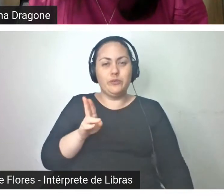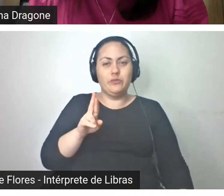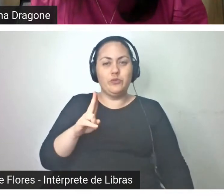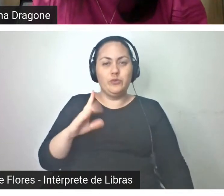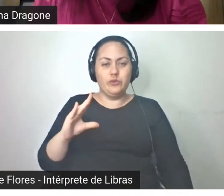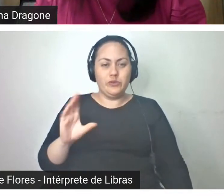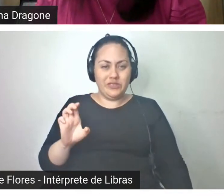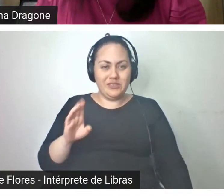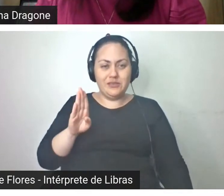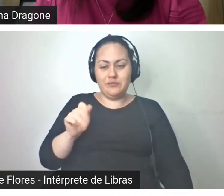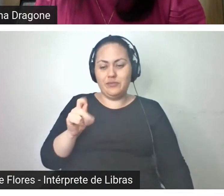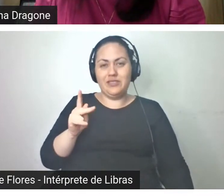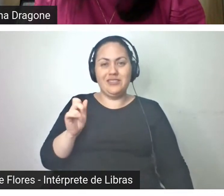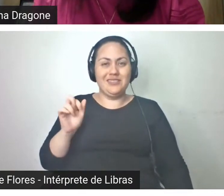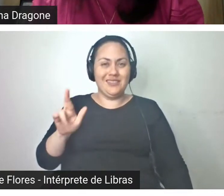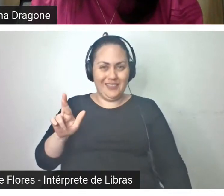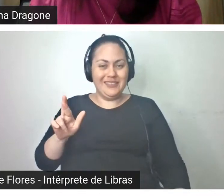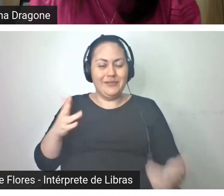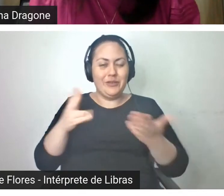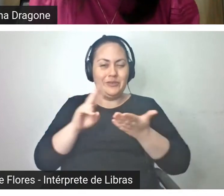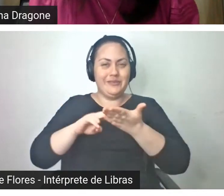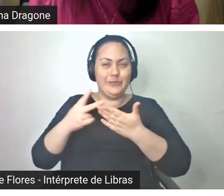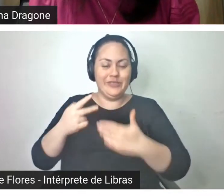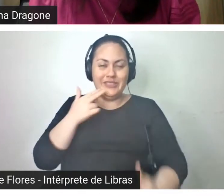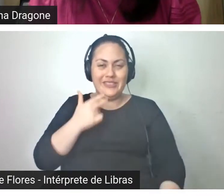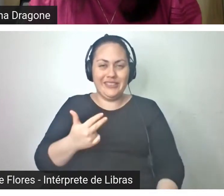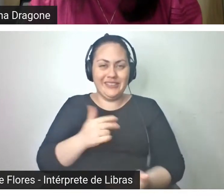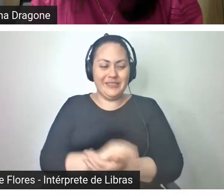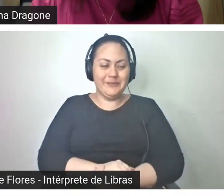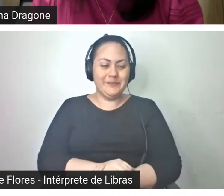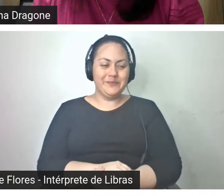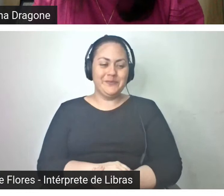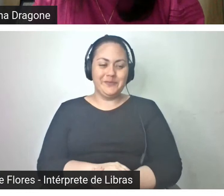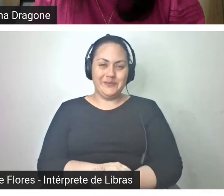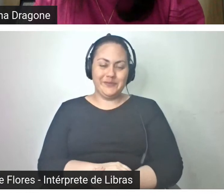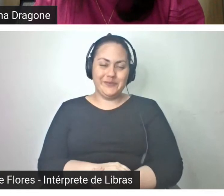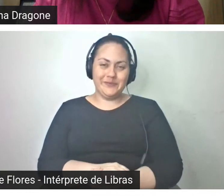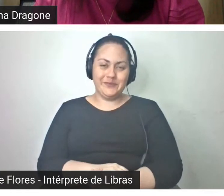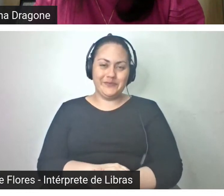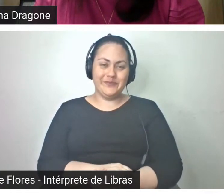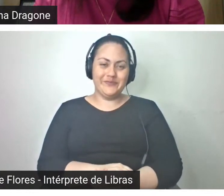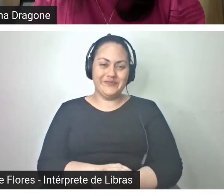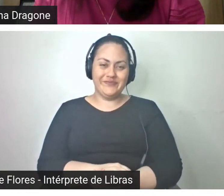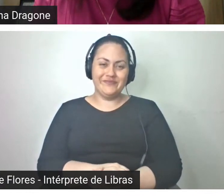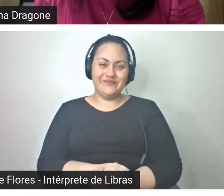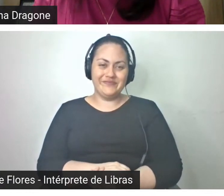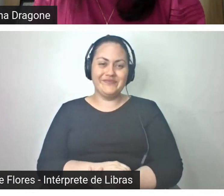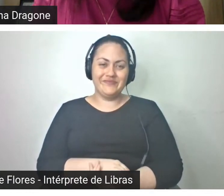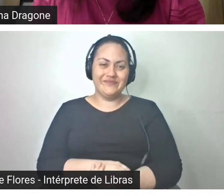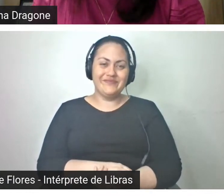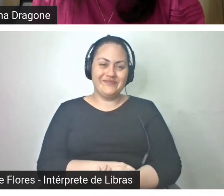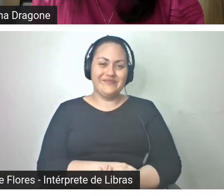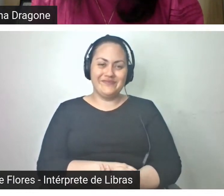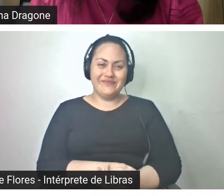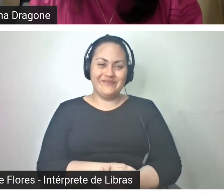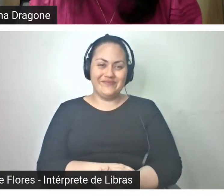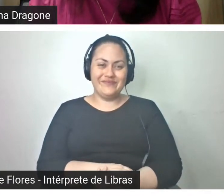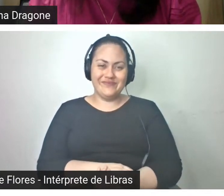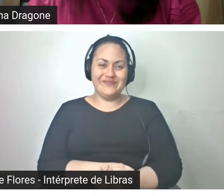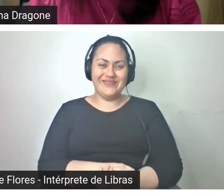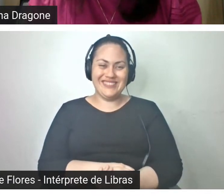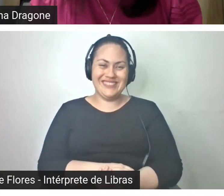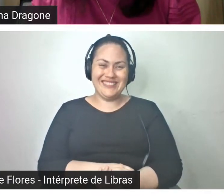traduzir. She's praising the conversation between you and Professor Marcelino. This has been very